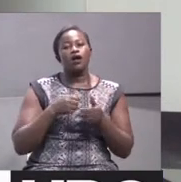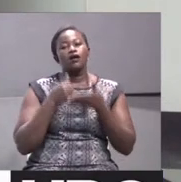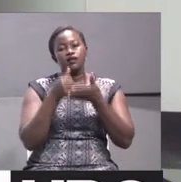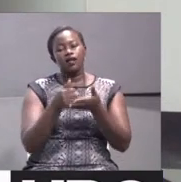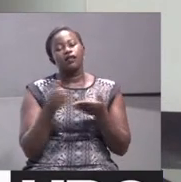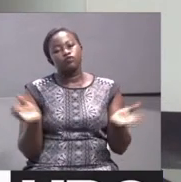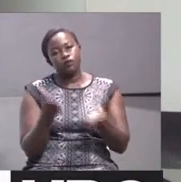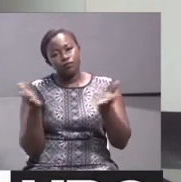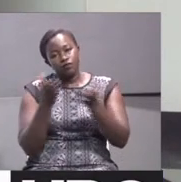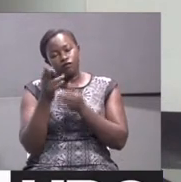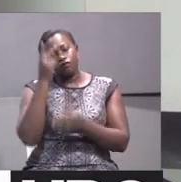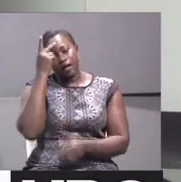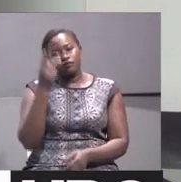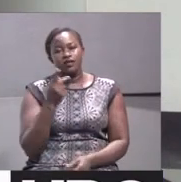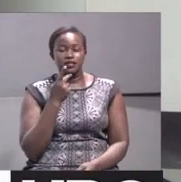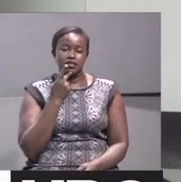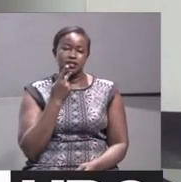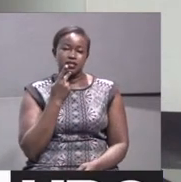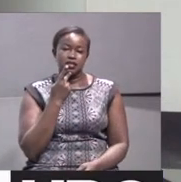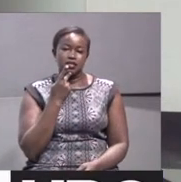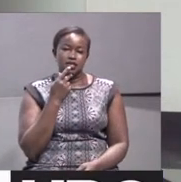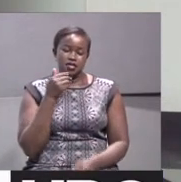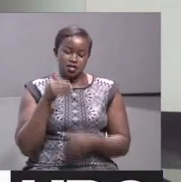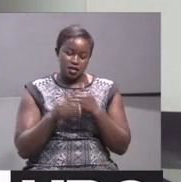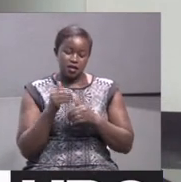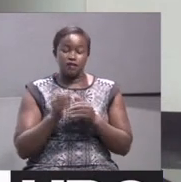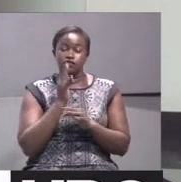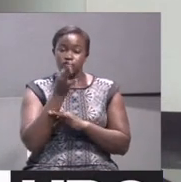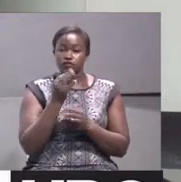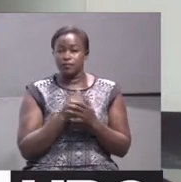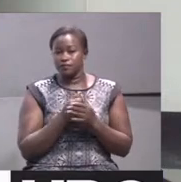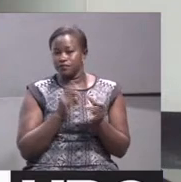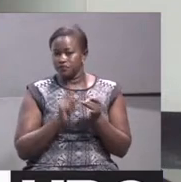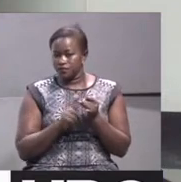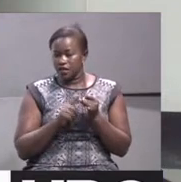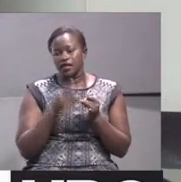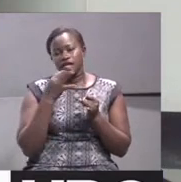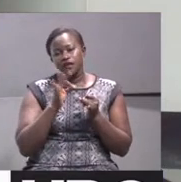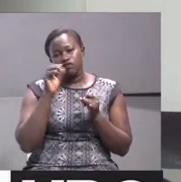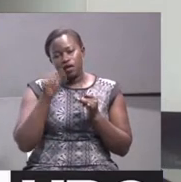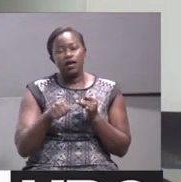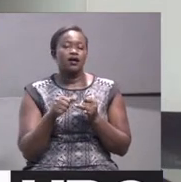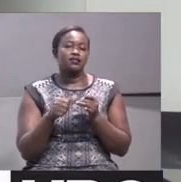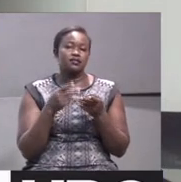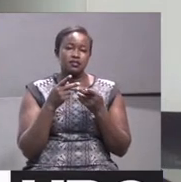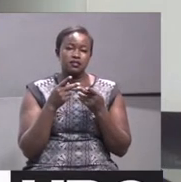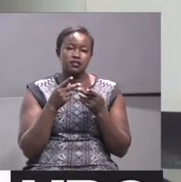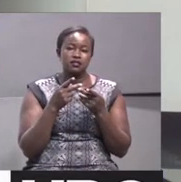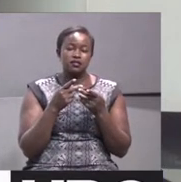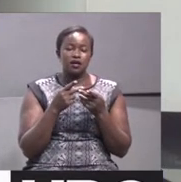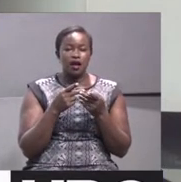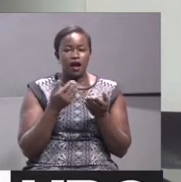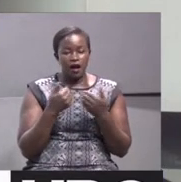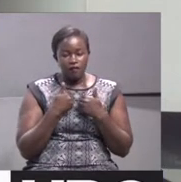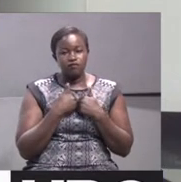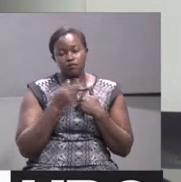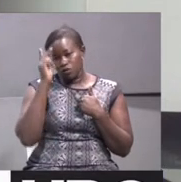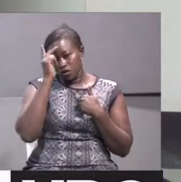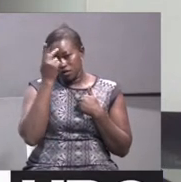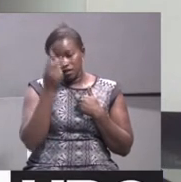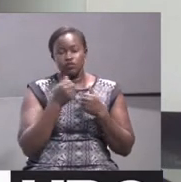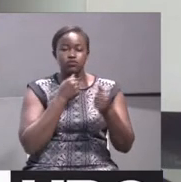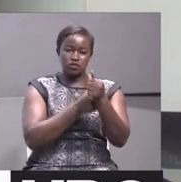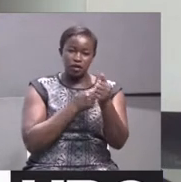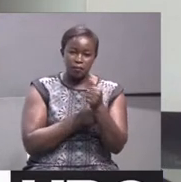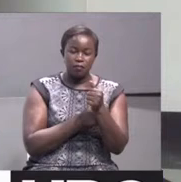improve parenting in the near future. Secondly, if we can also undertake policies that support